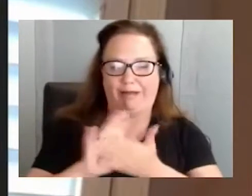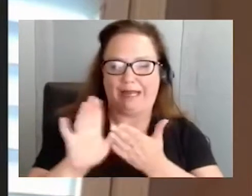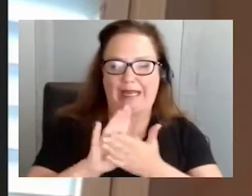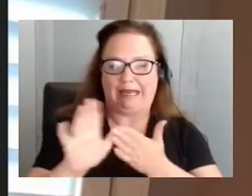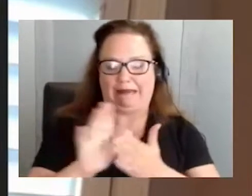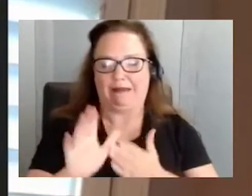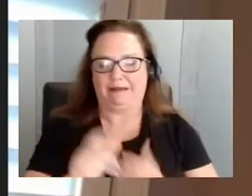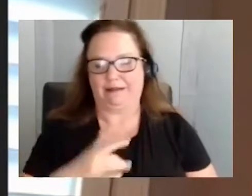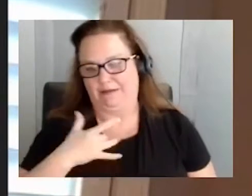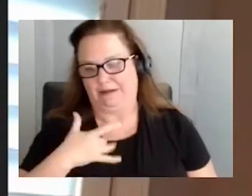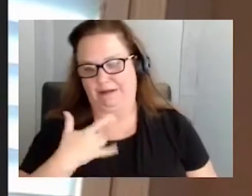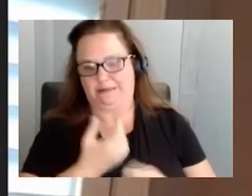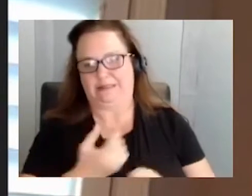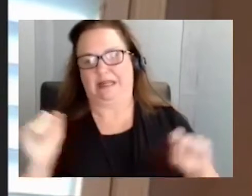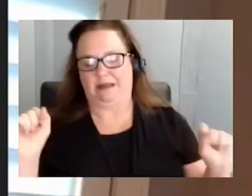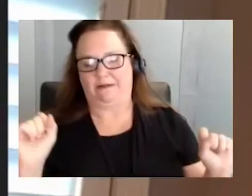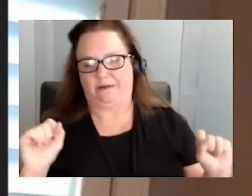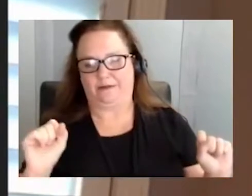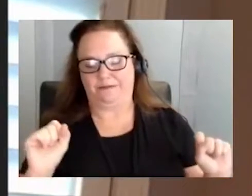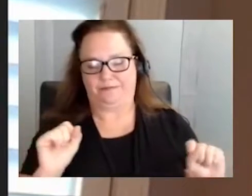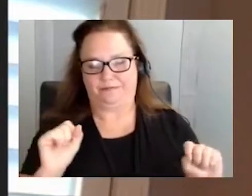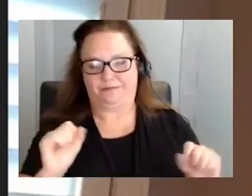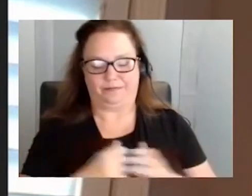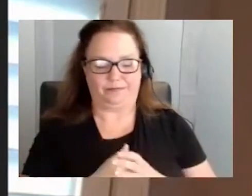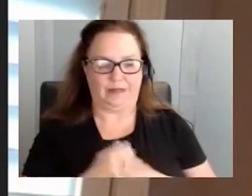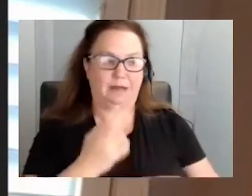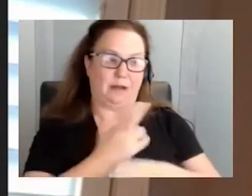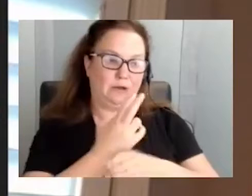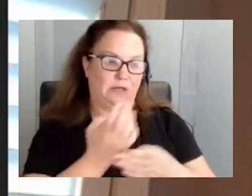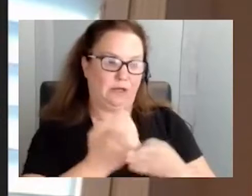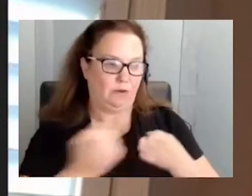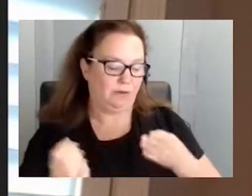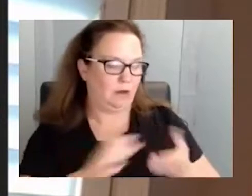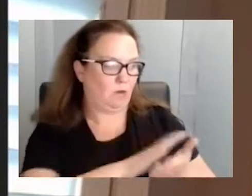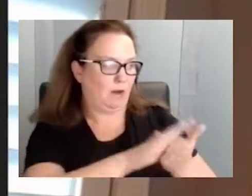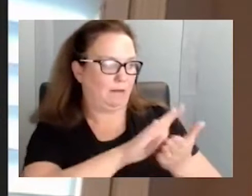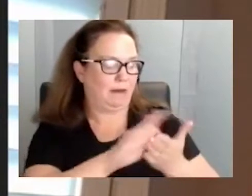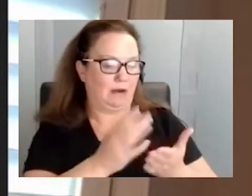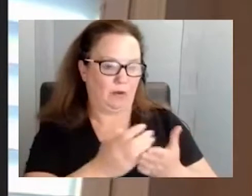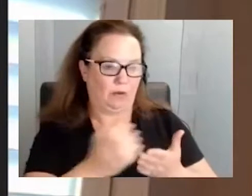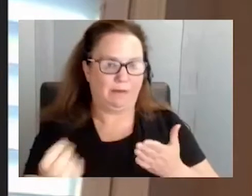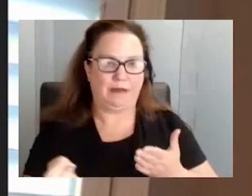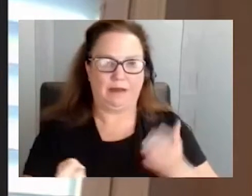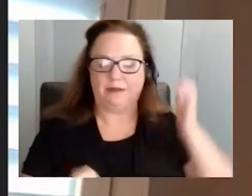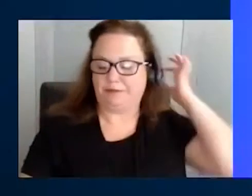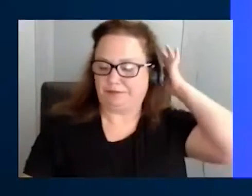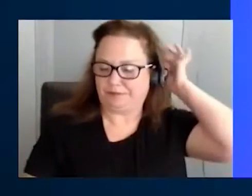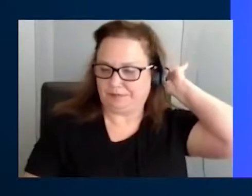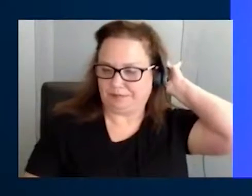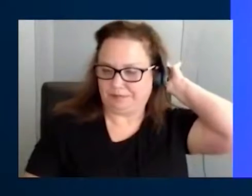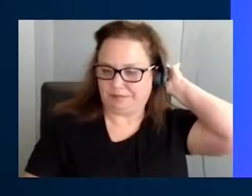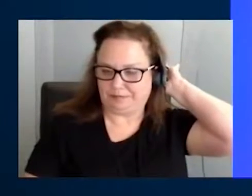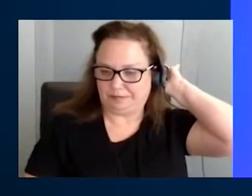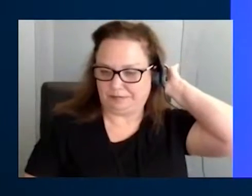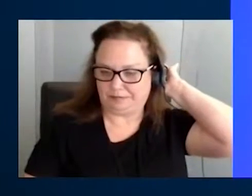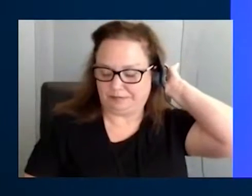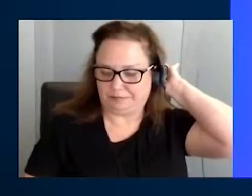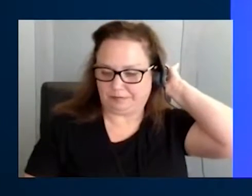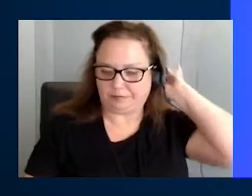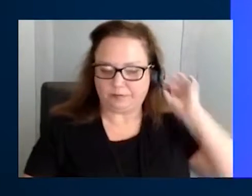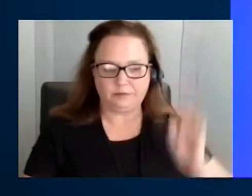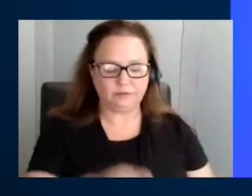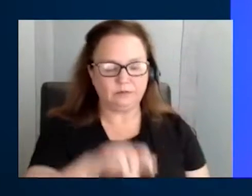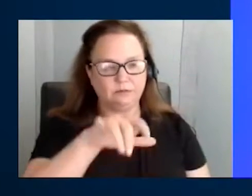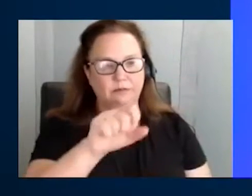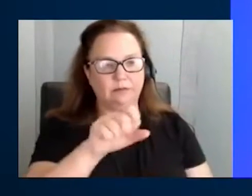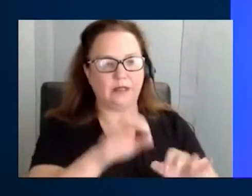feel better about using equipment, wiping down equipment after each use, everything like that. Yeah, I think that's important, and we've